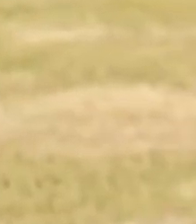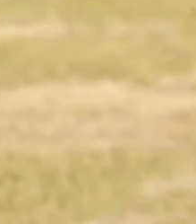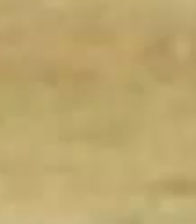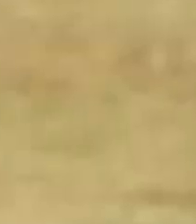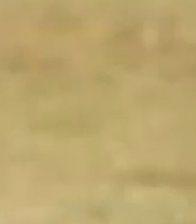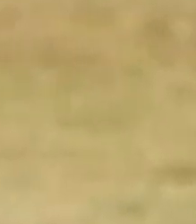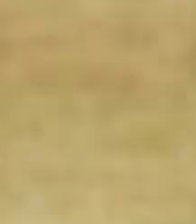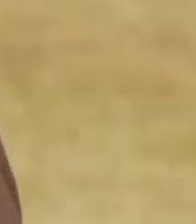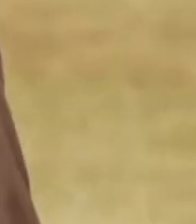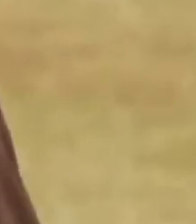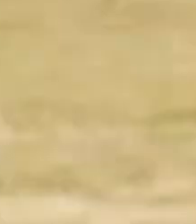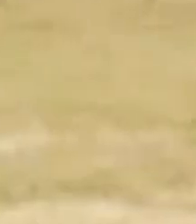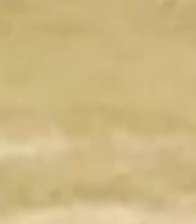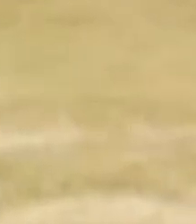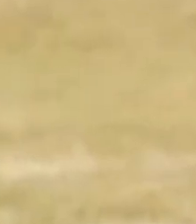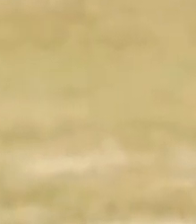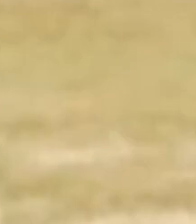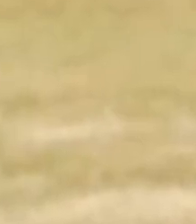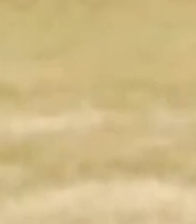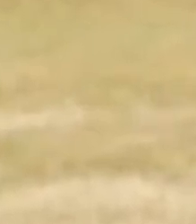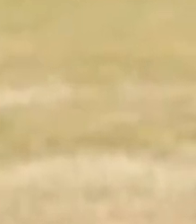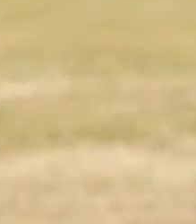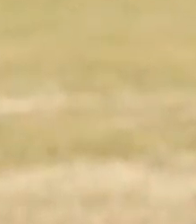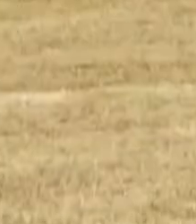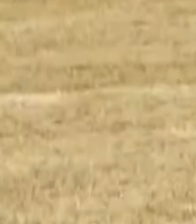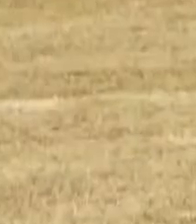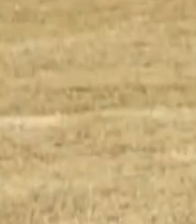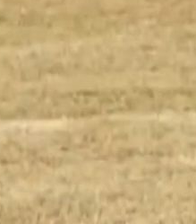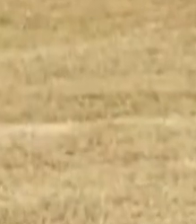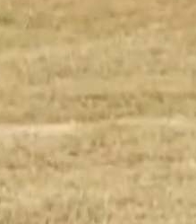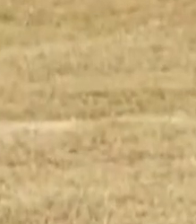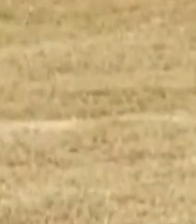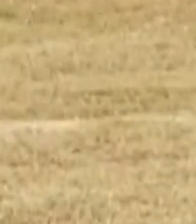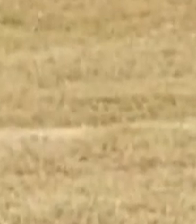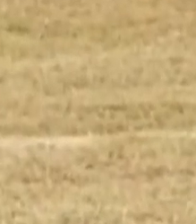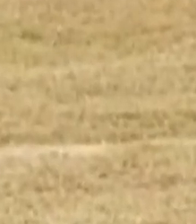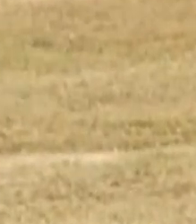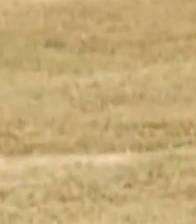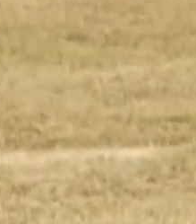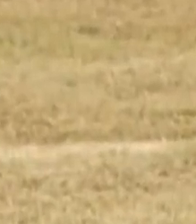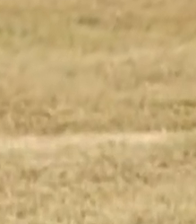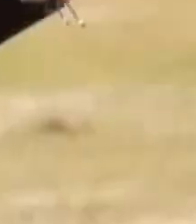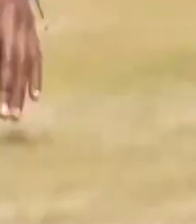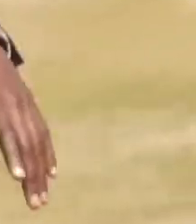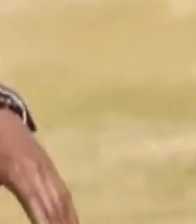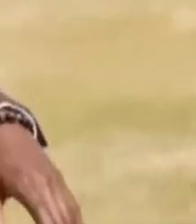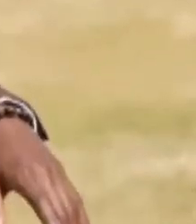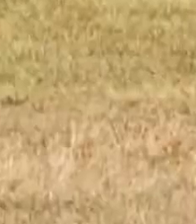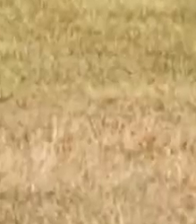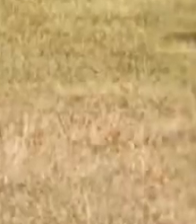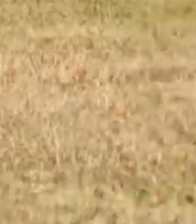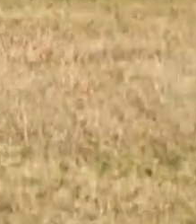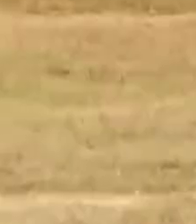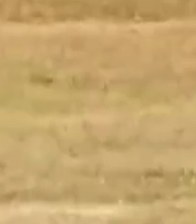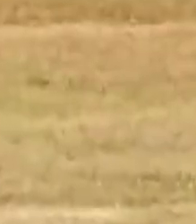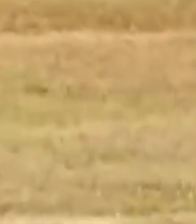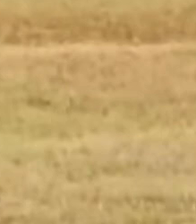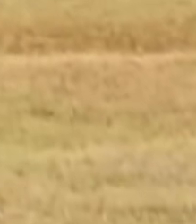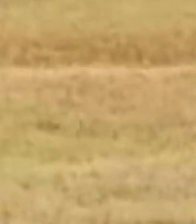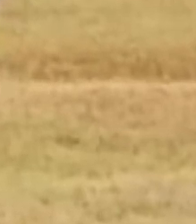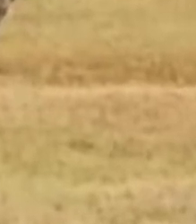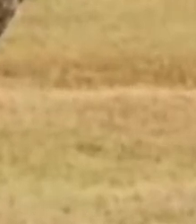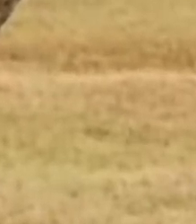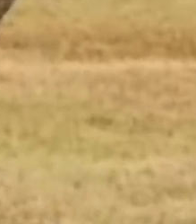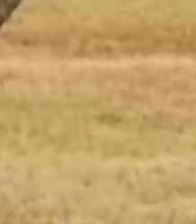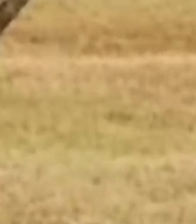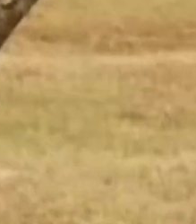Break it down into smaller particles, then swallow it. Maybe I should take this into another tone. I was given a